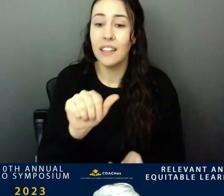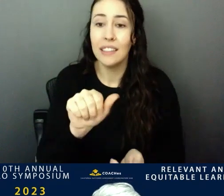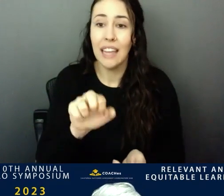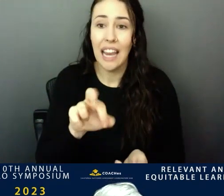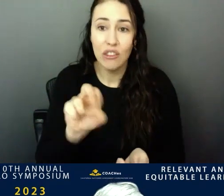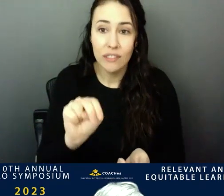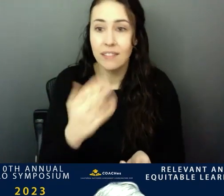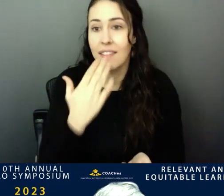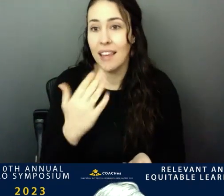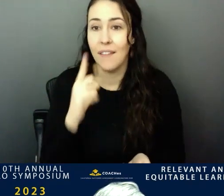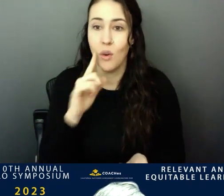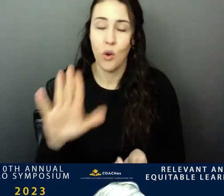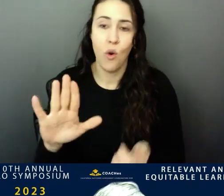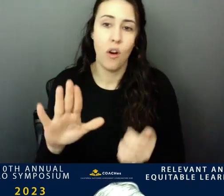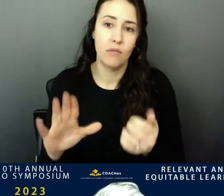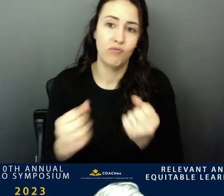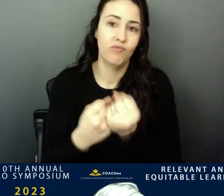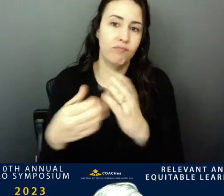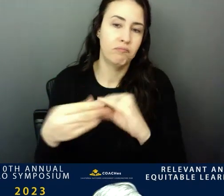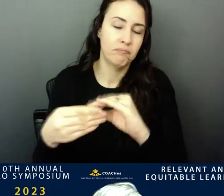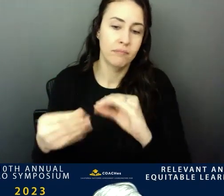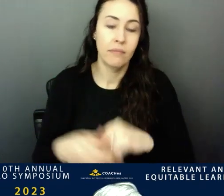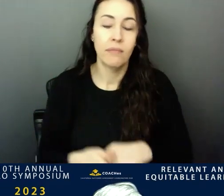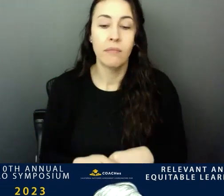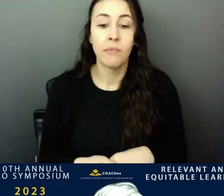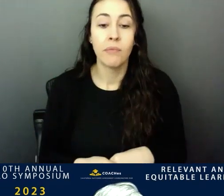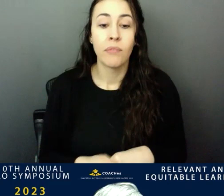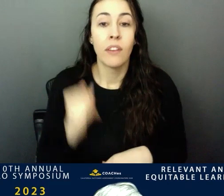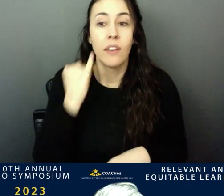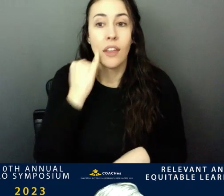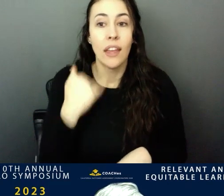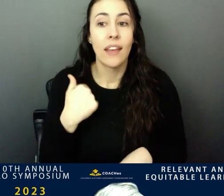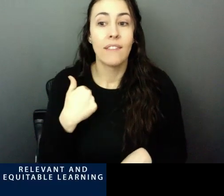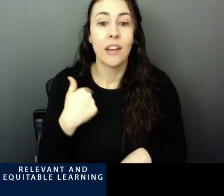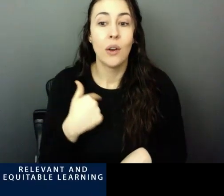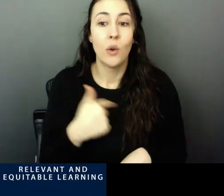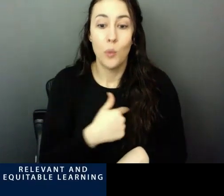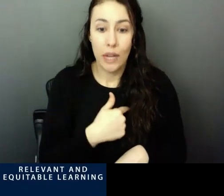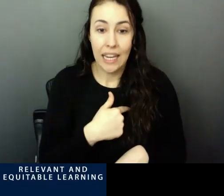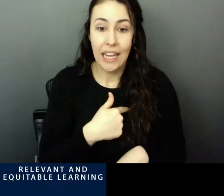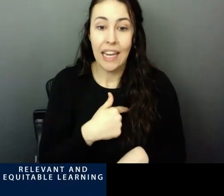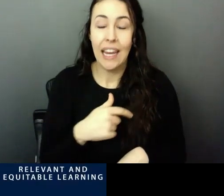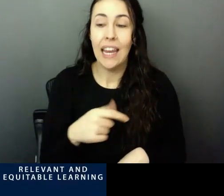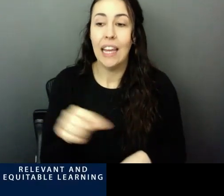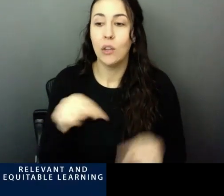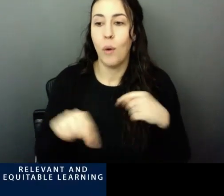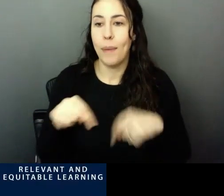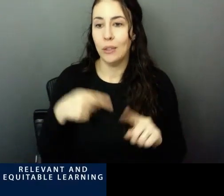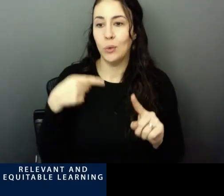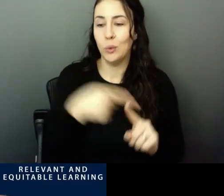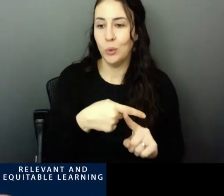answer. If we were to look at the, going back to our accountability